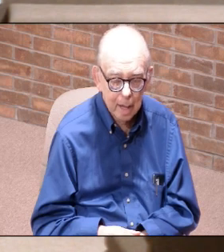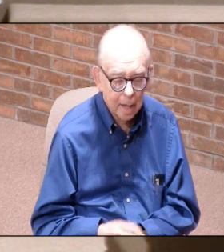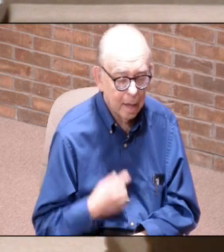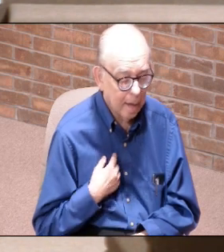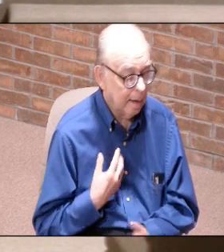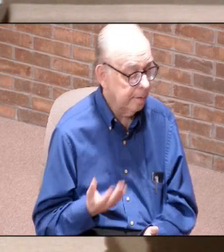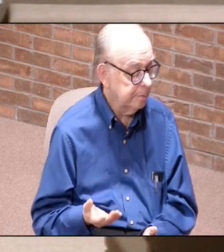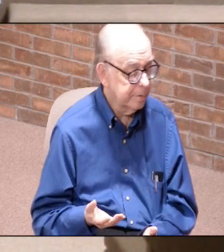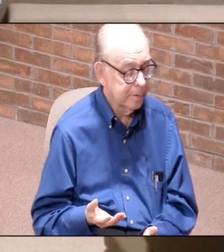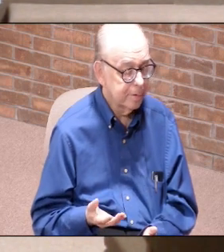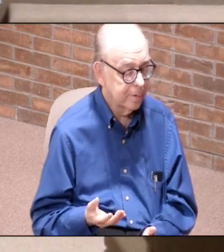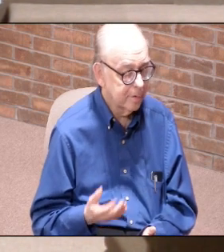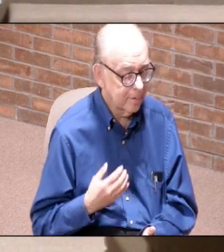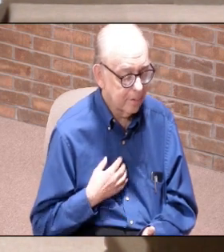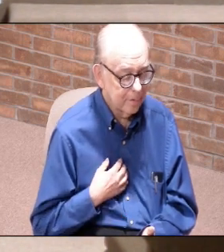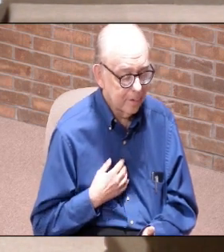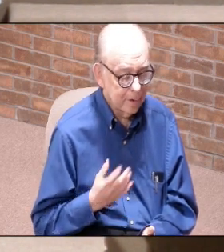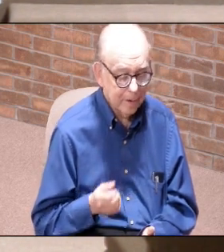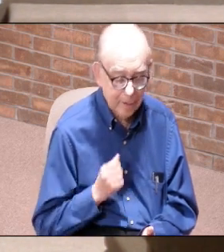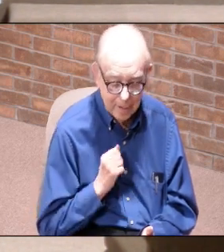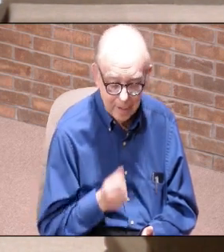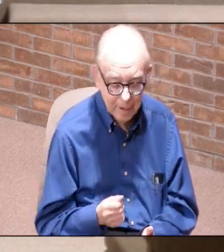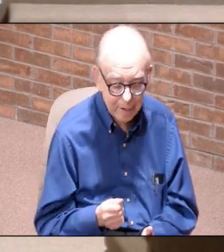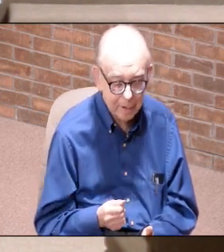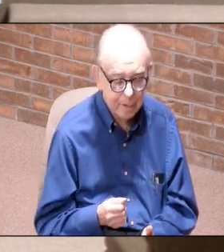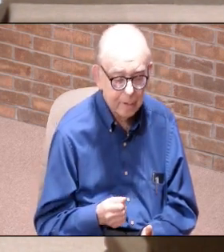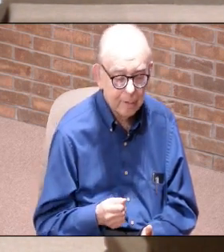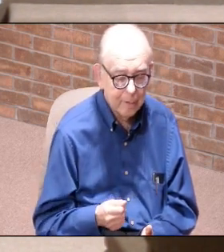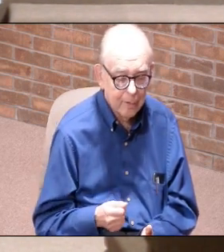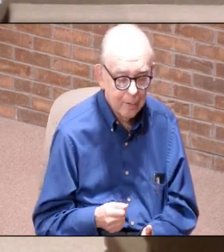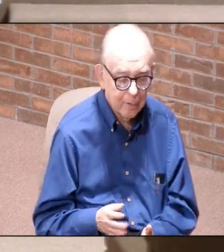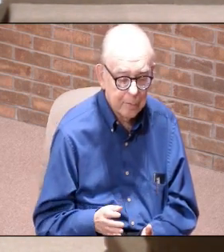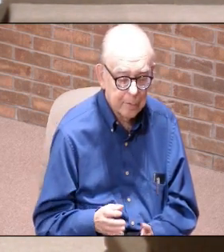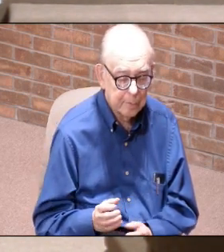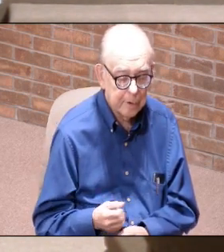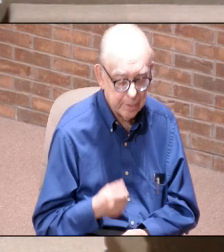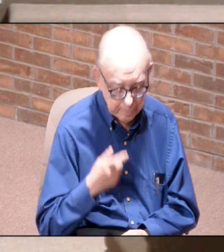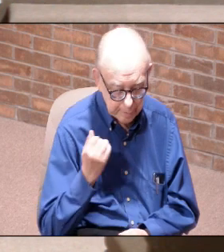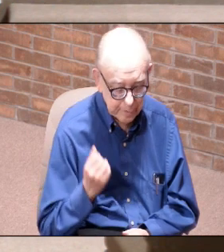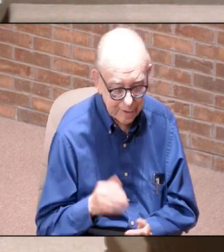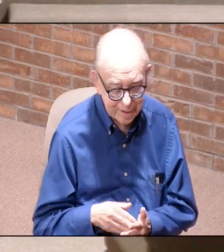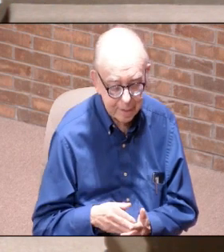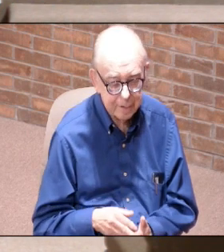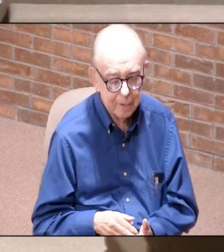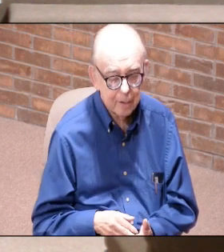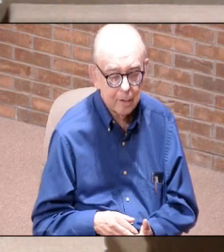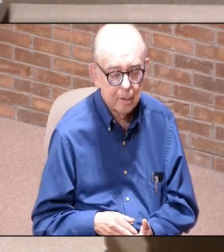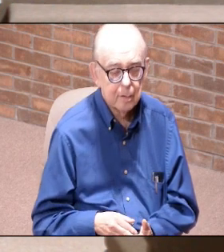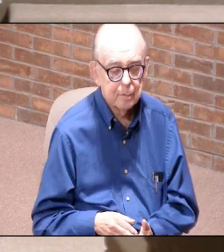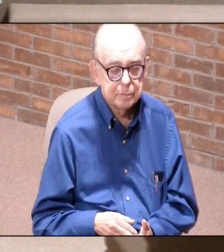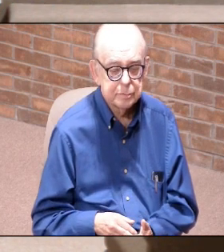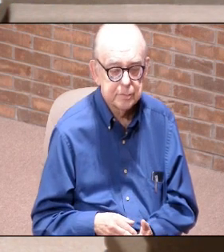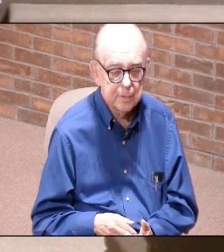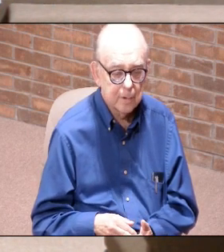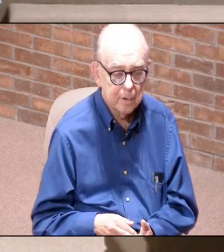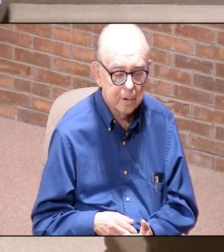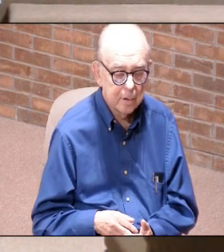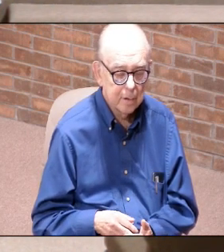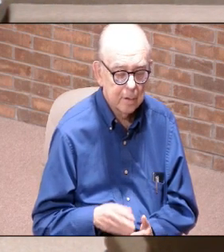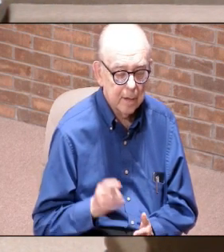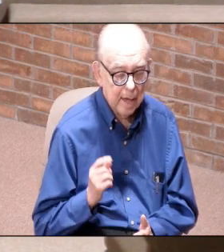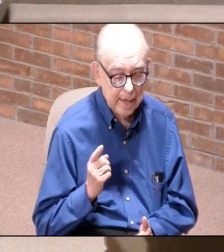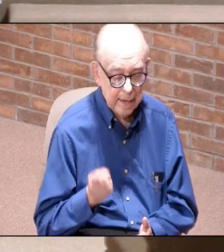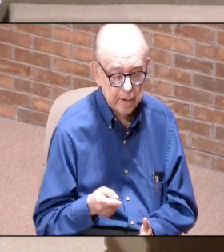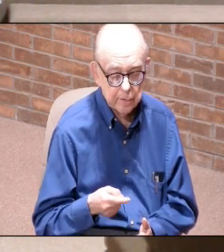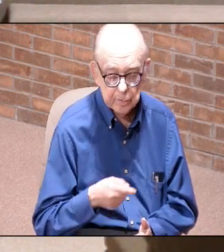Well, I'm not, and you're not. So let me kind of refresh your memory here a little bit. Here's what I asked